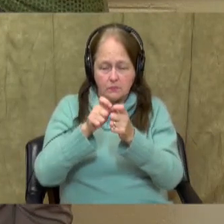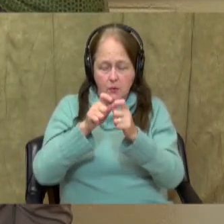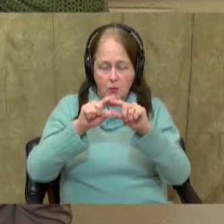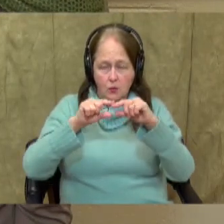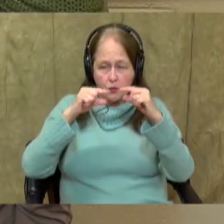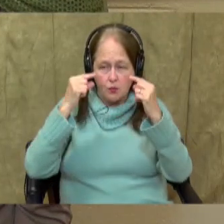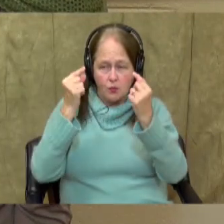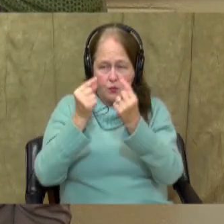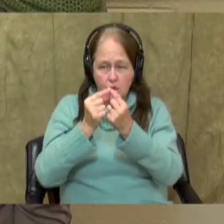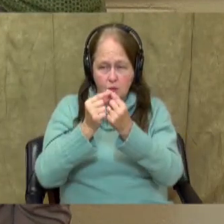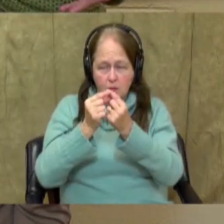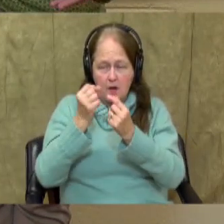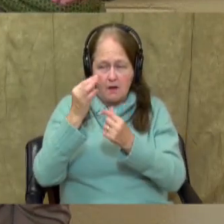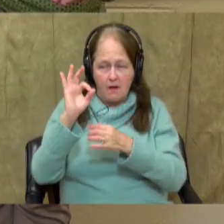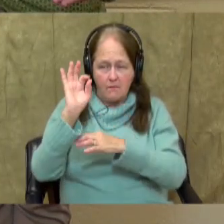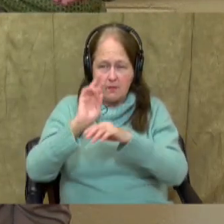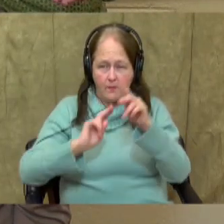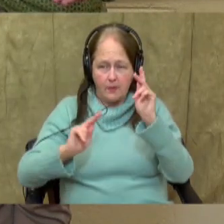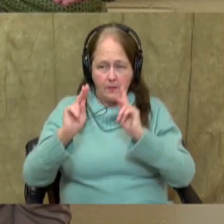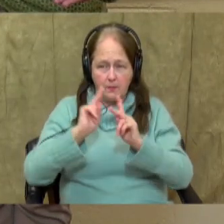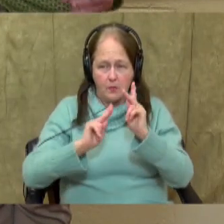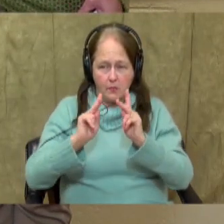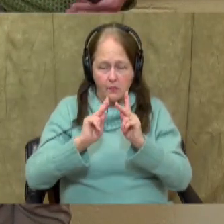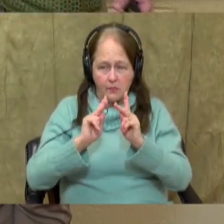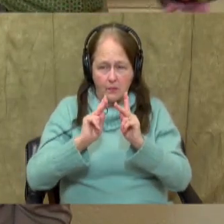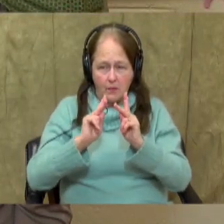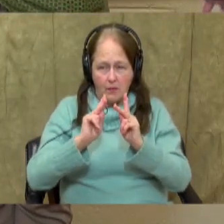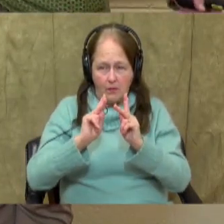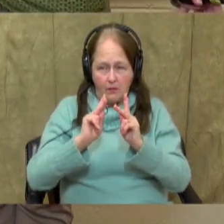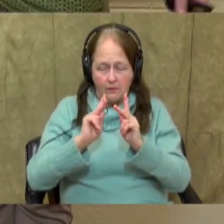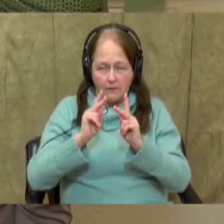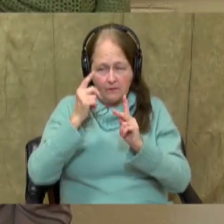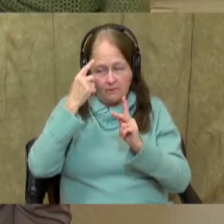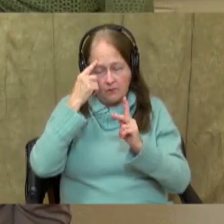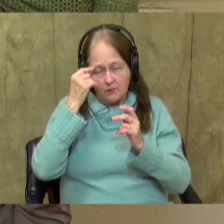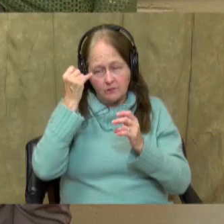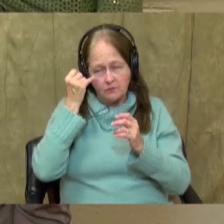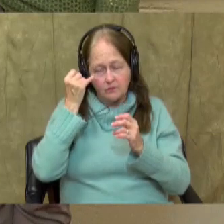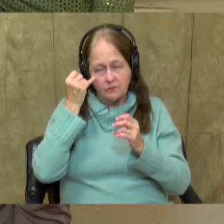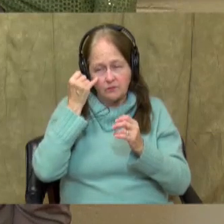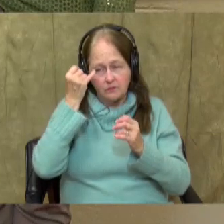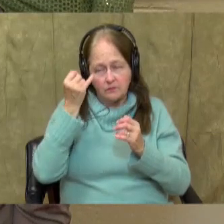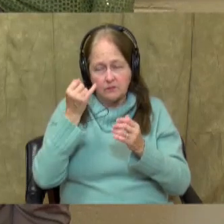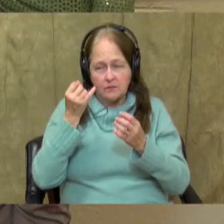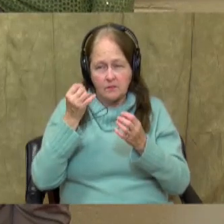of people that you're talking to? For instance,